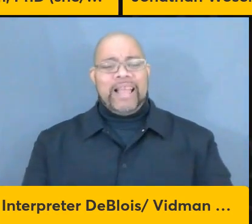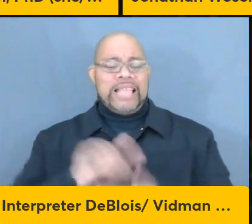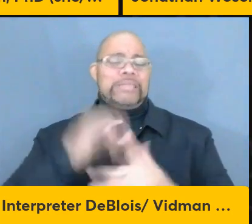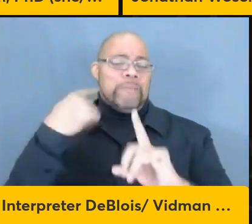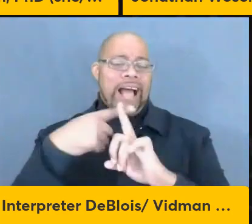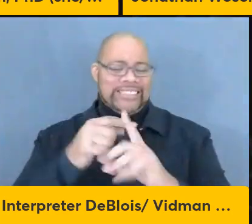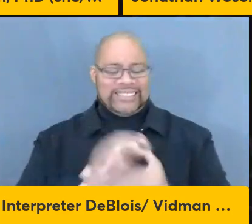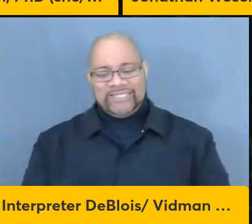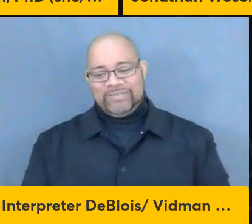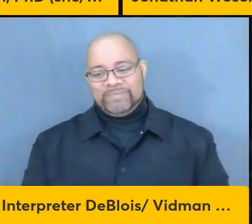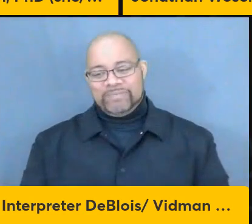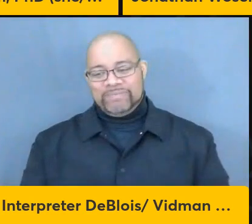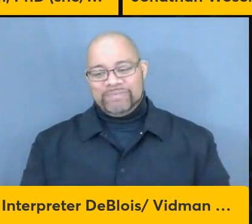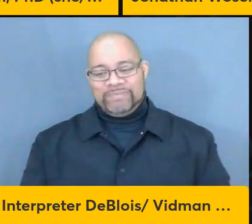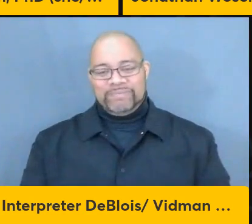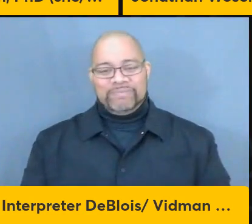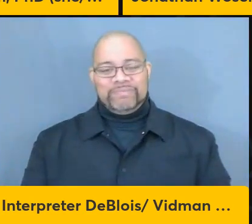positive.